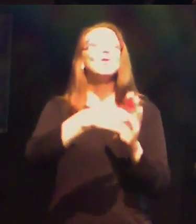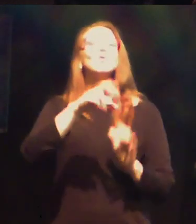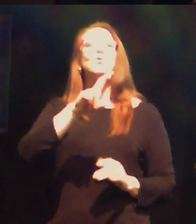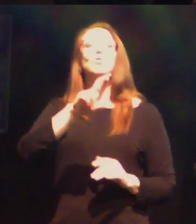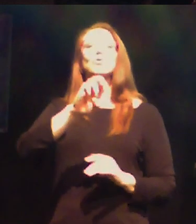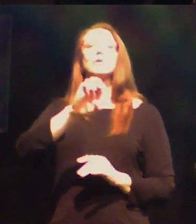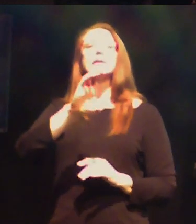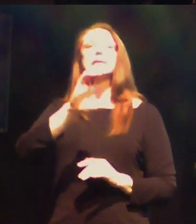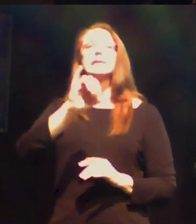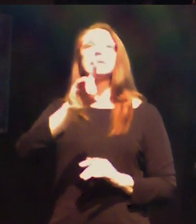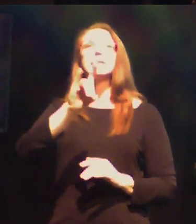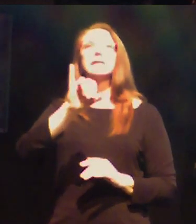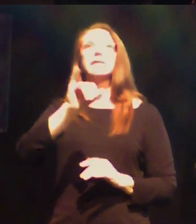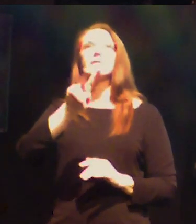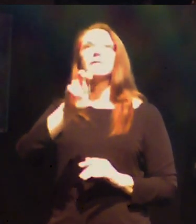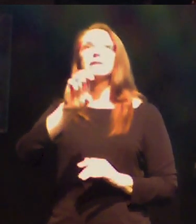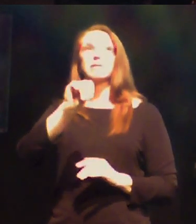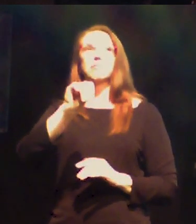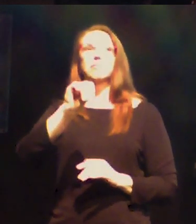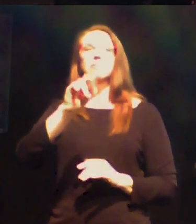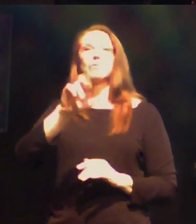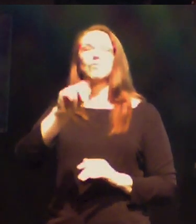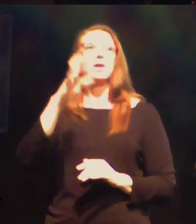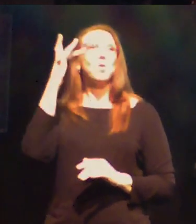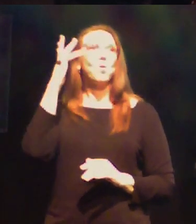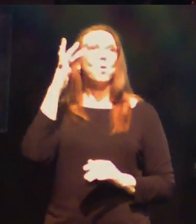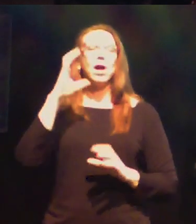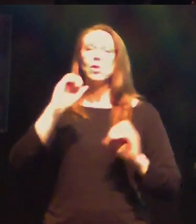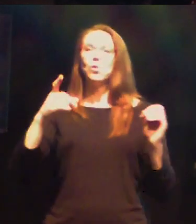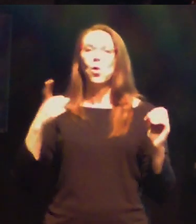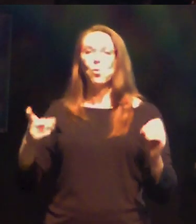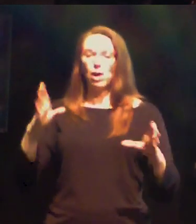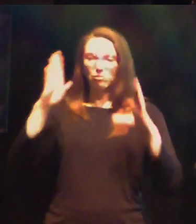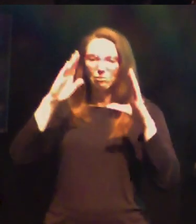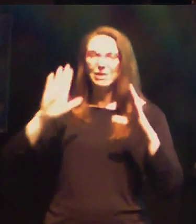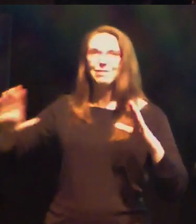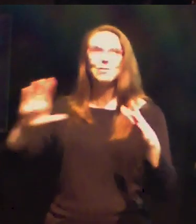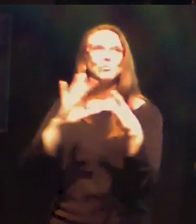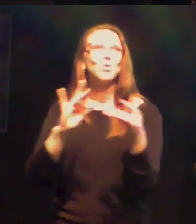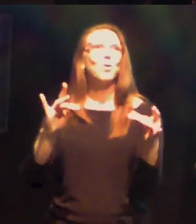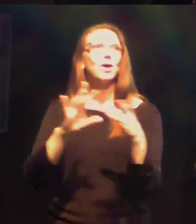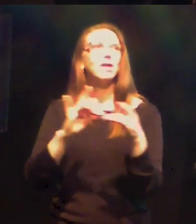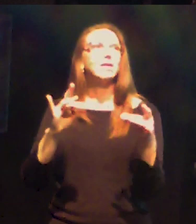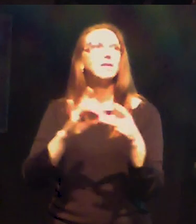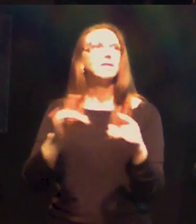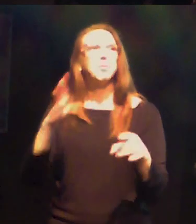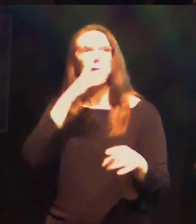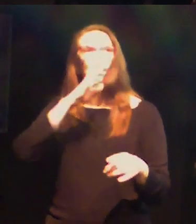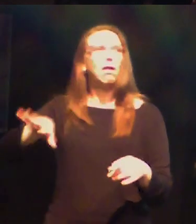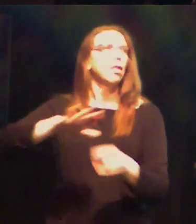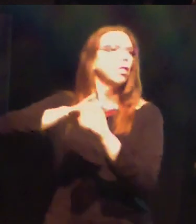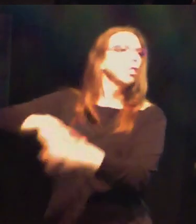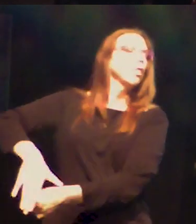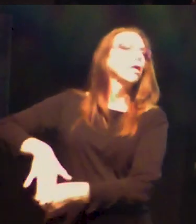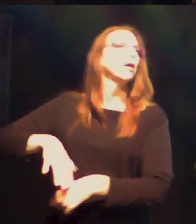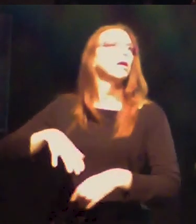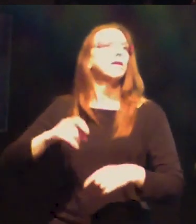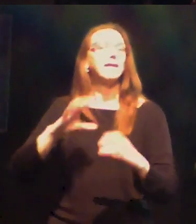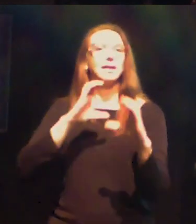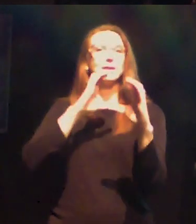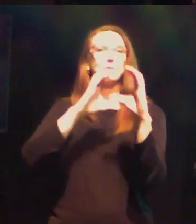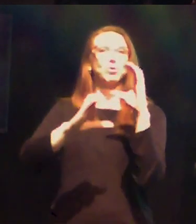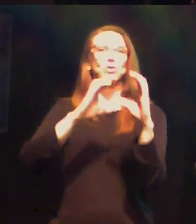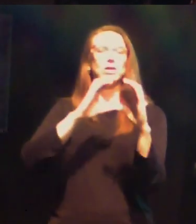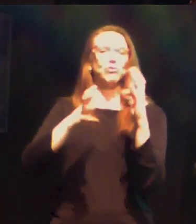rate. One of the main reasons is no one is there to listen to their story, okay? And the communication